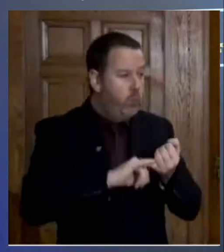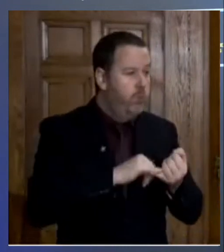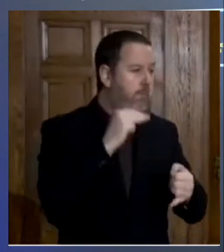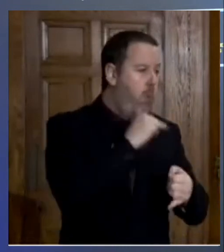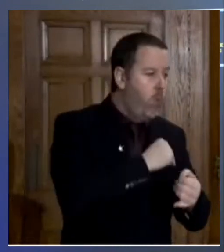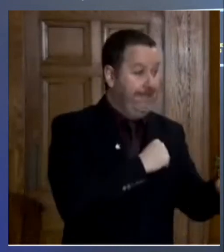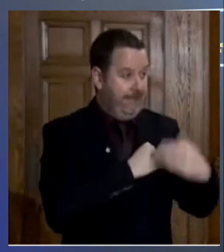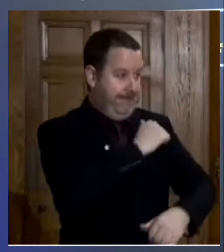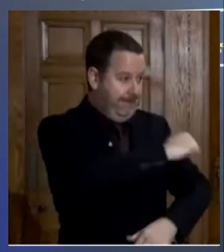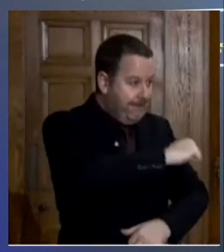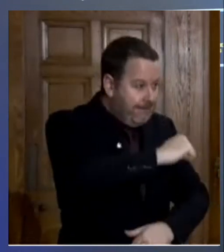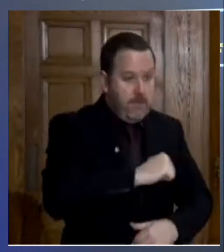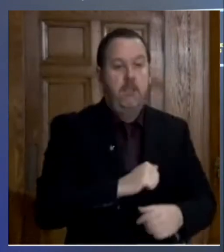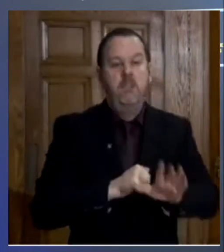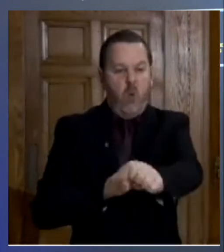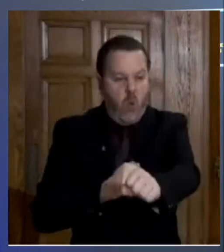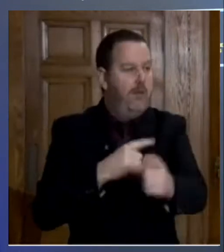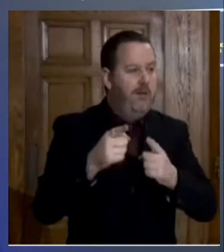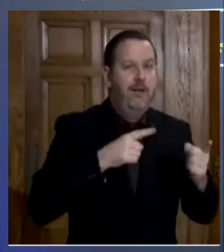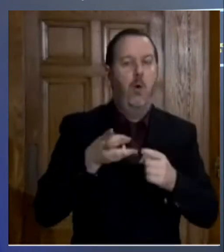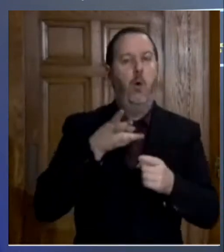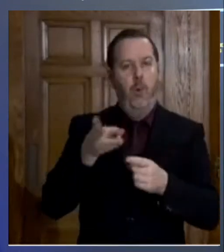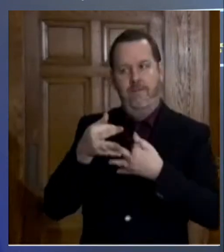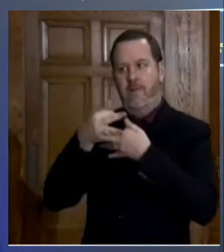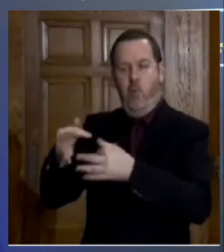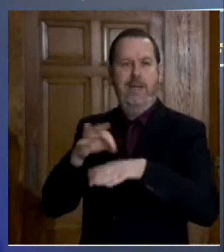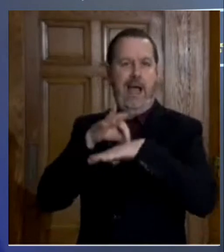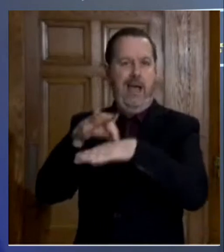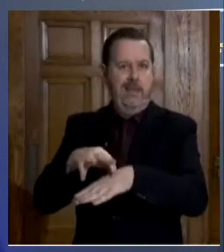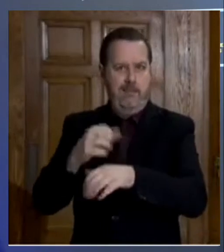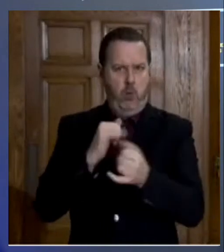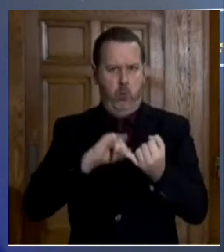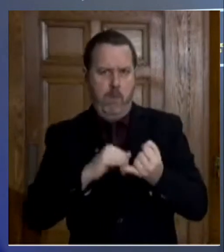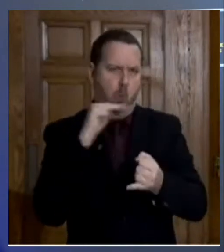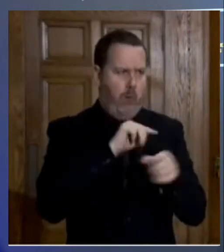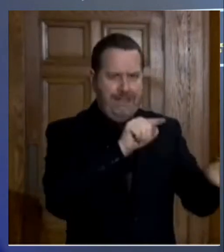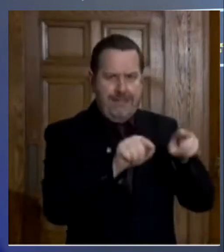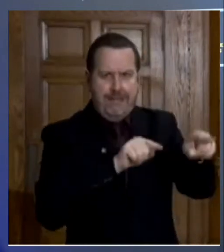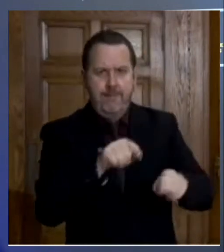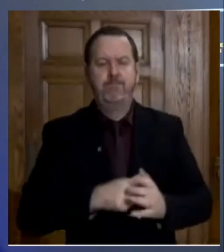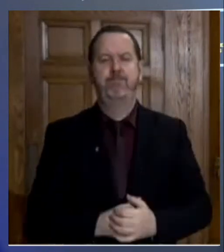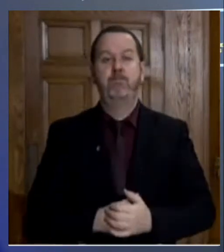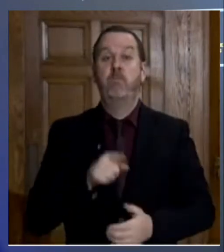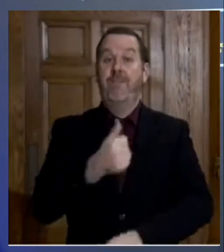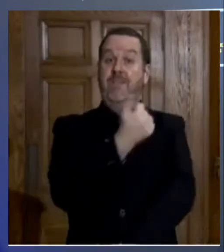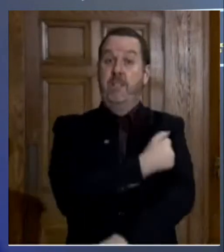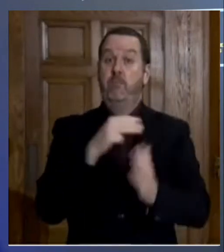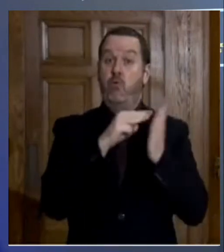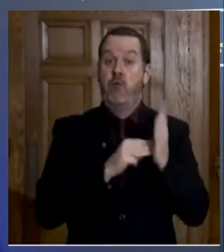Committee on Vaccination and Immunisation guidance. The vaccination programme is yet another example of our health